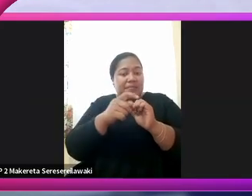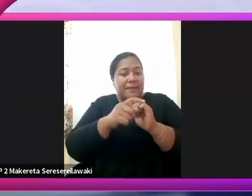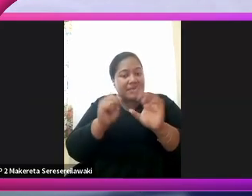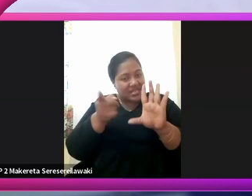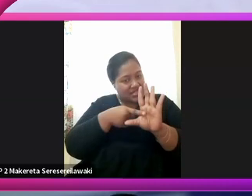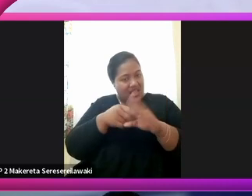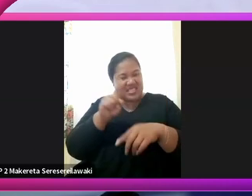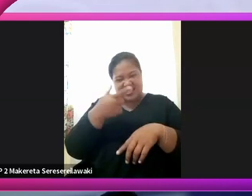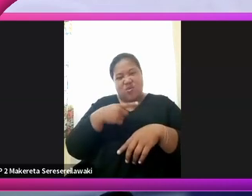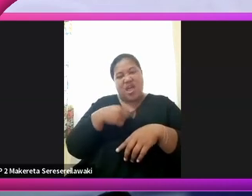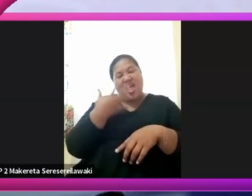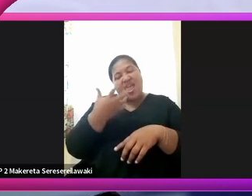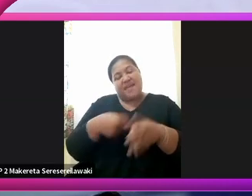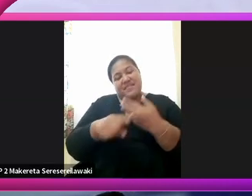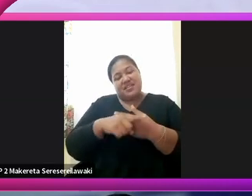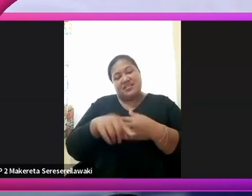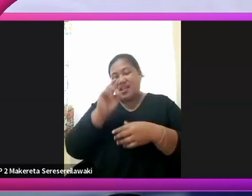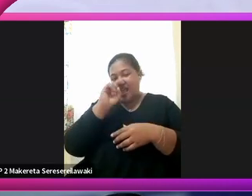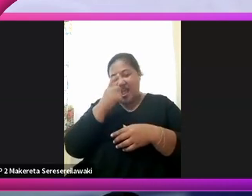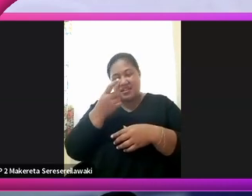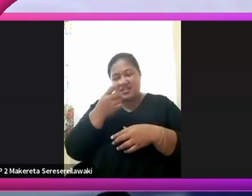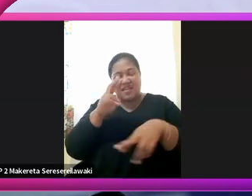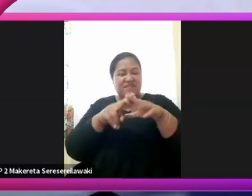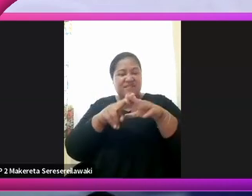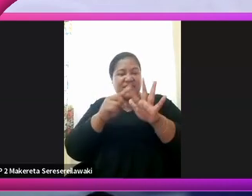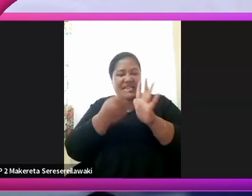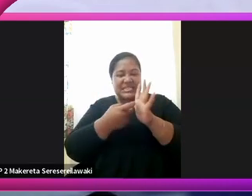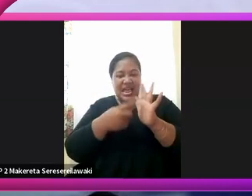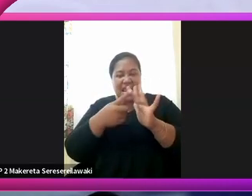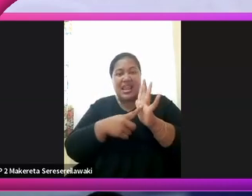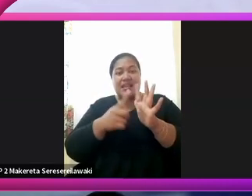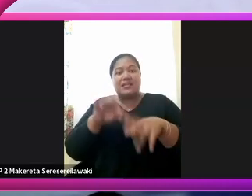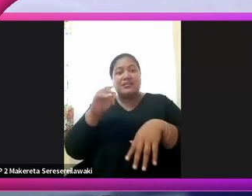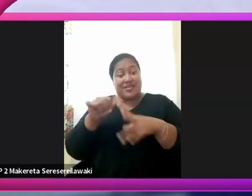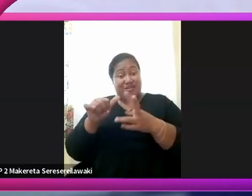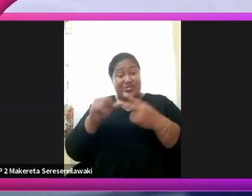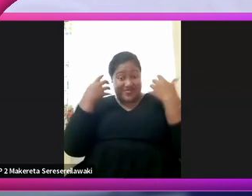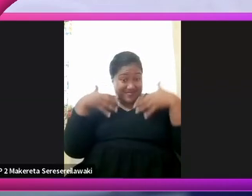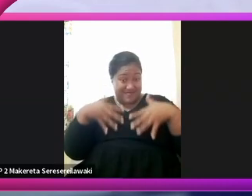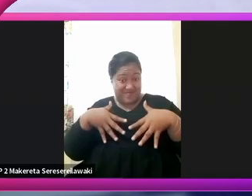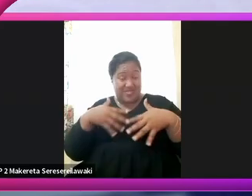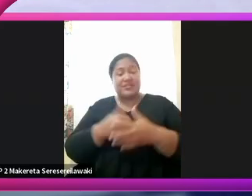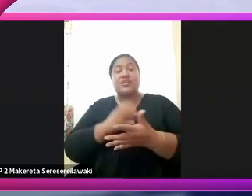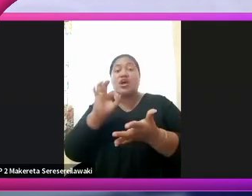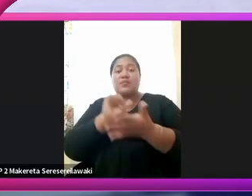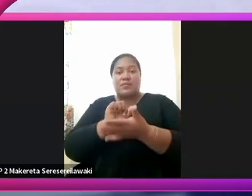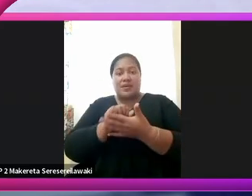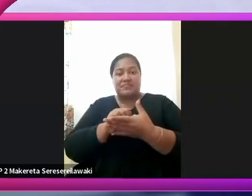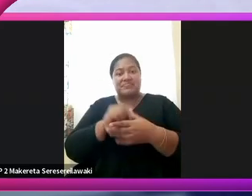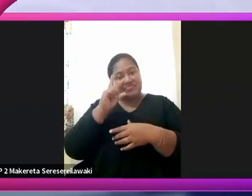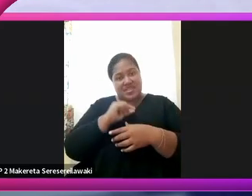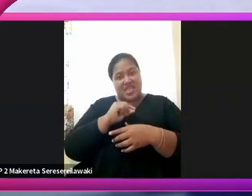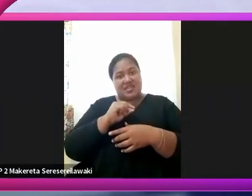infertility. Also the hormone, like I just mentioned, the hormone disorder, like can be the hormone